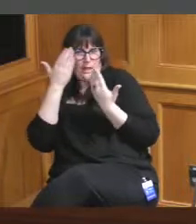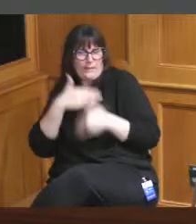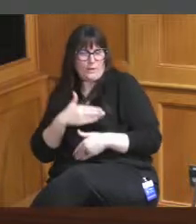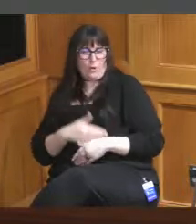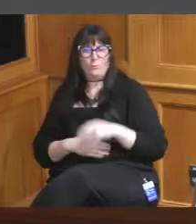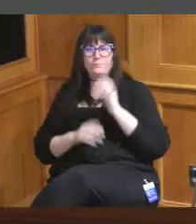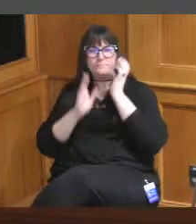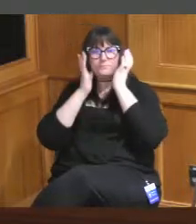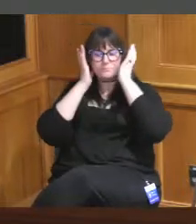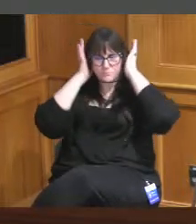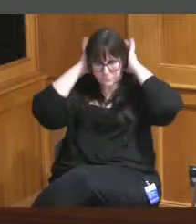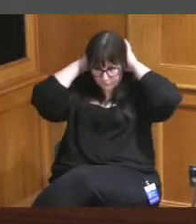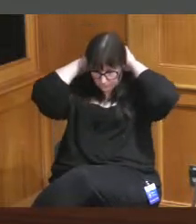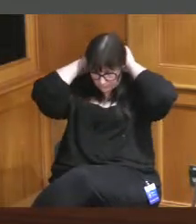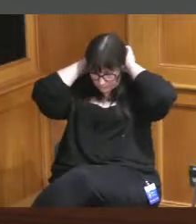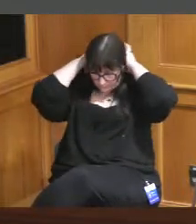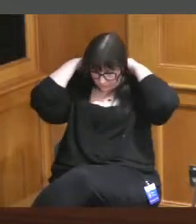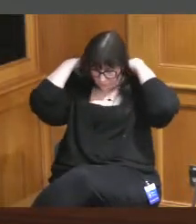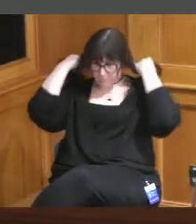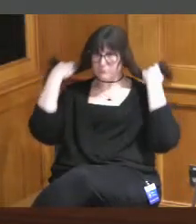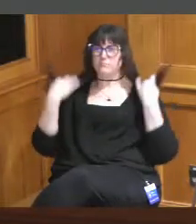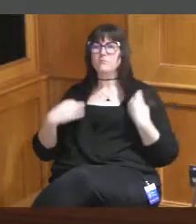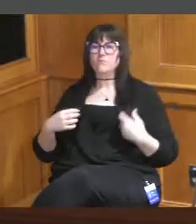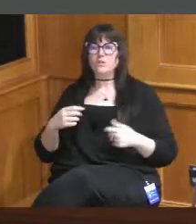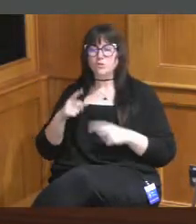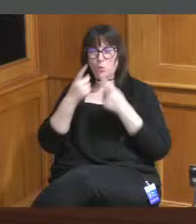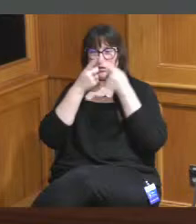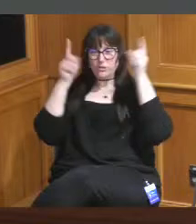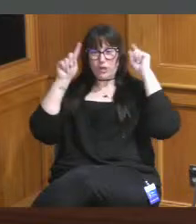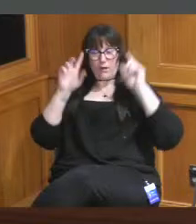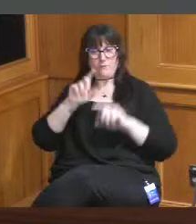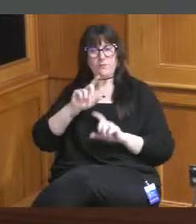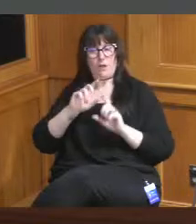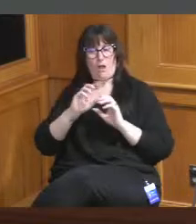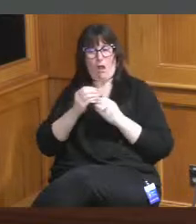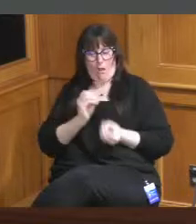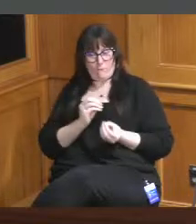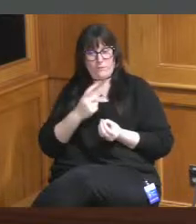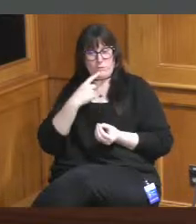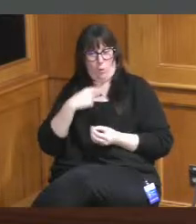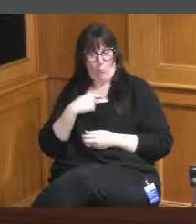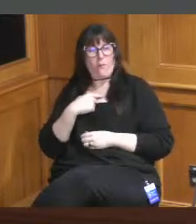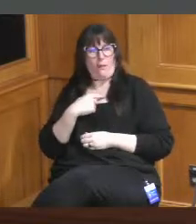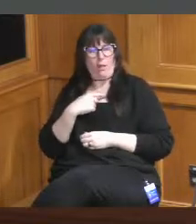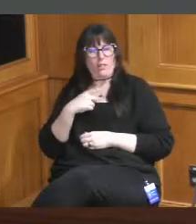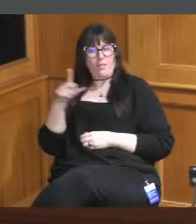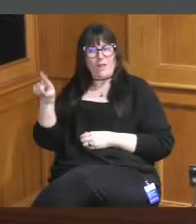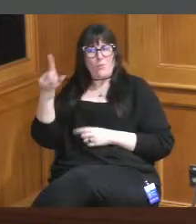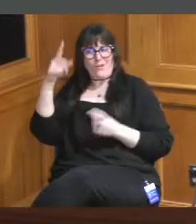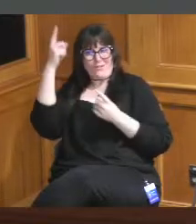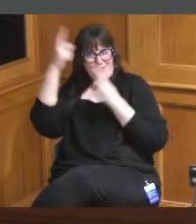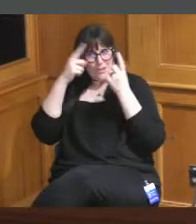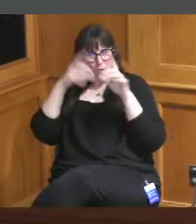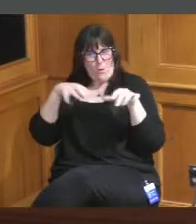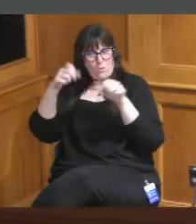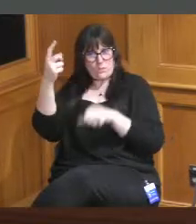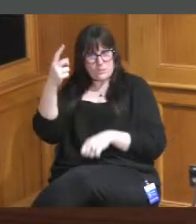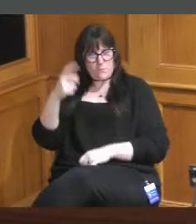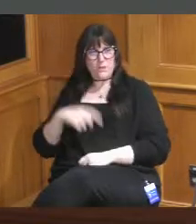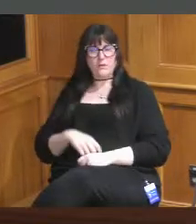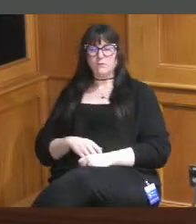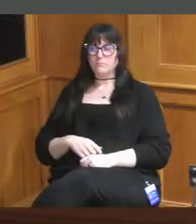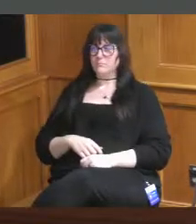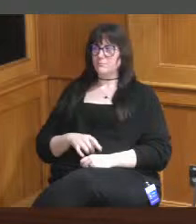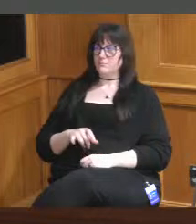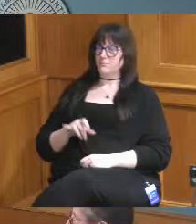heard through the sheriff's office that they were thinking about doing some sort of press event, but I did not know exactly when it was going to be. I think that's something that we